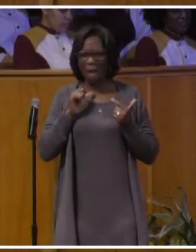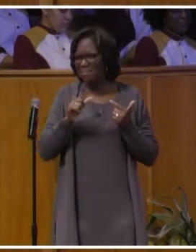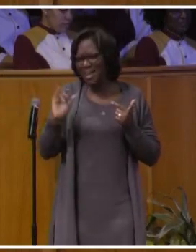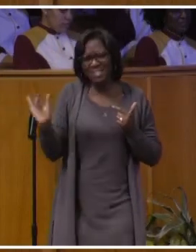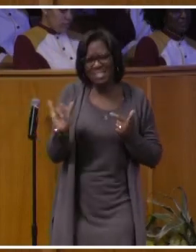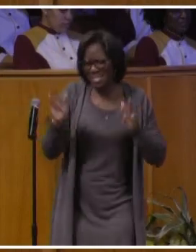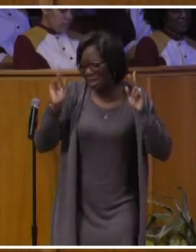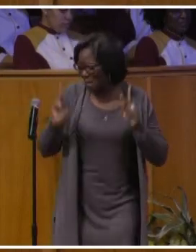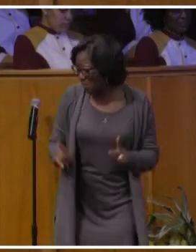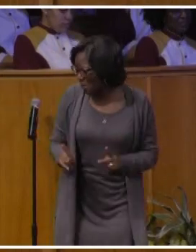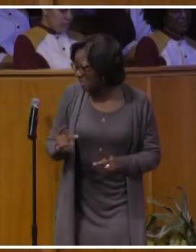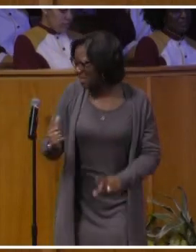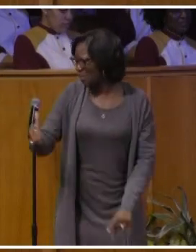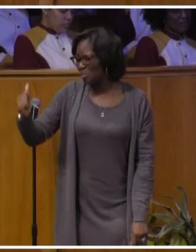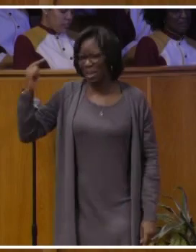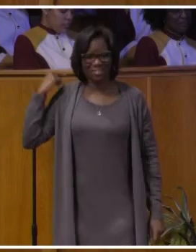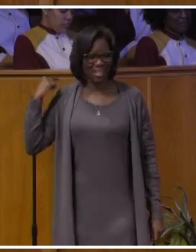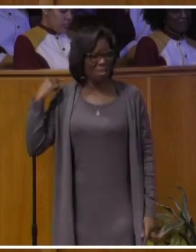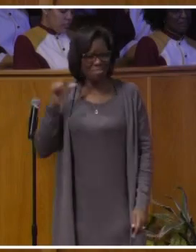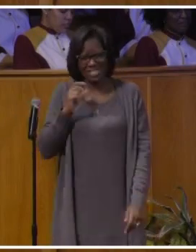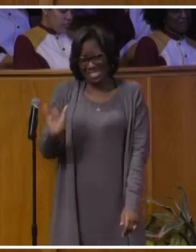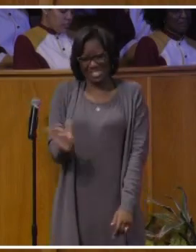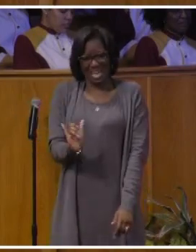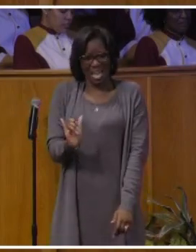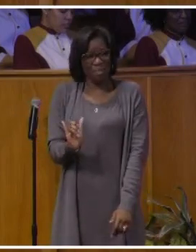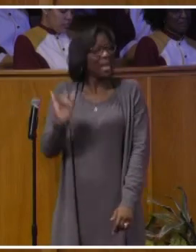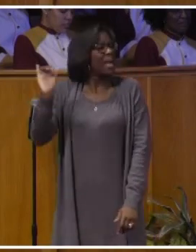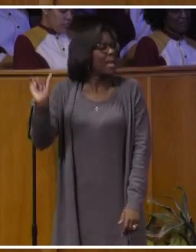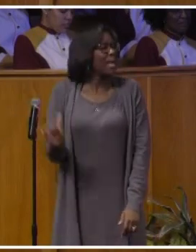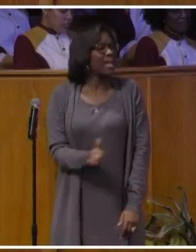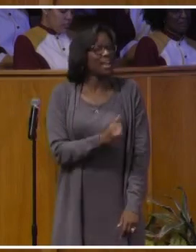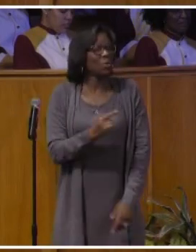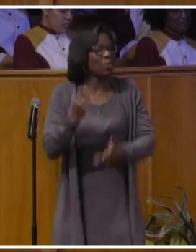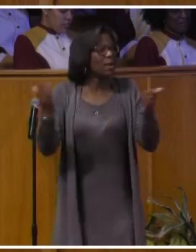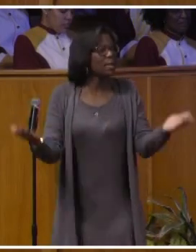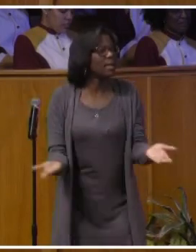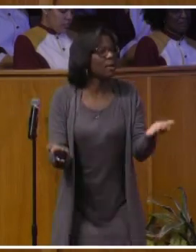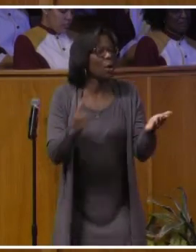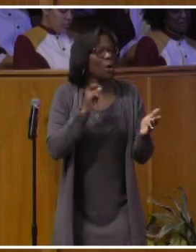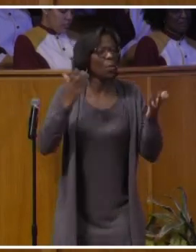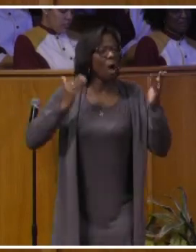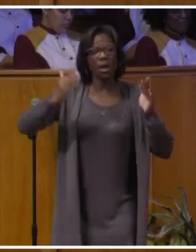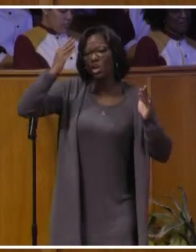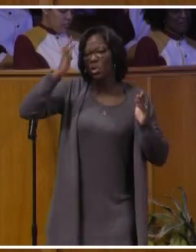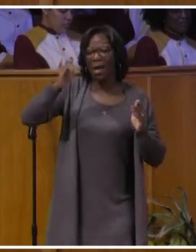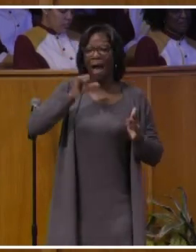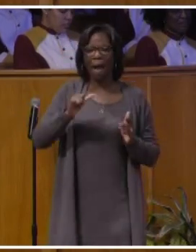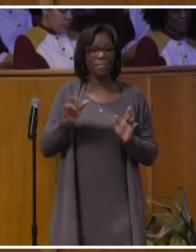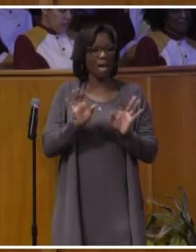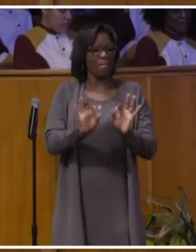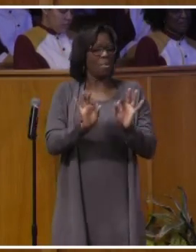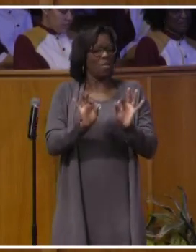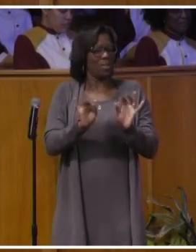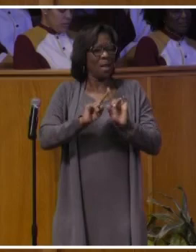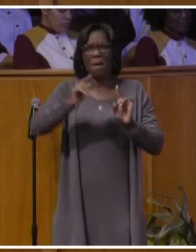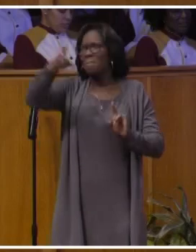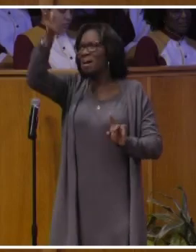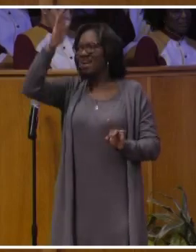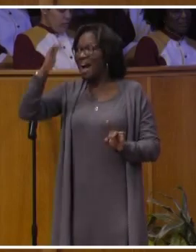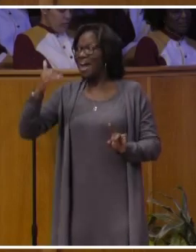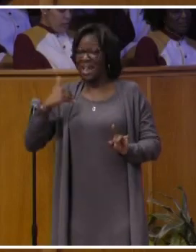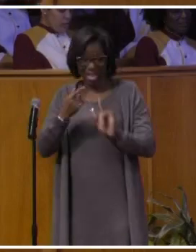into something better than I used to be. Is there anybody here who knows that you're not perfect, but God